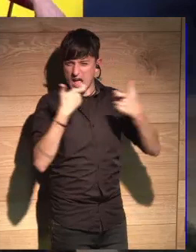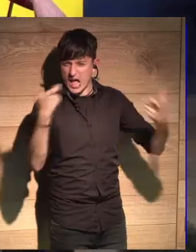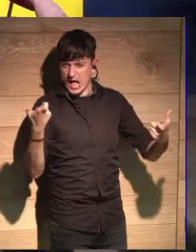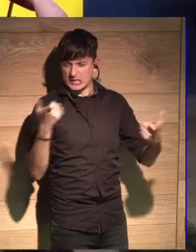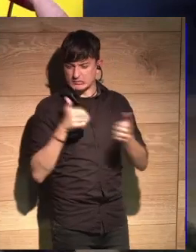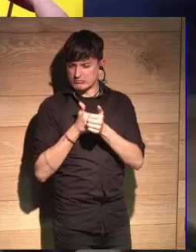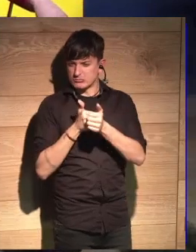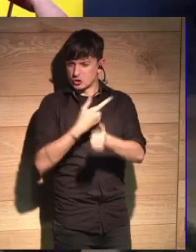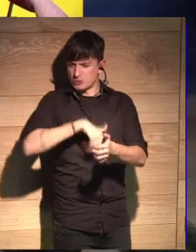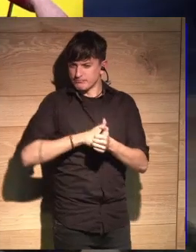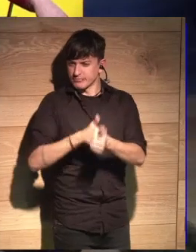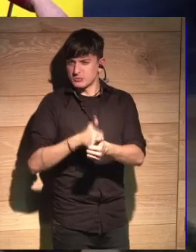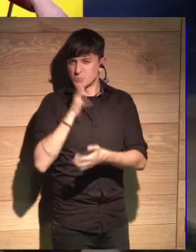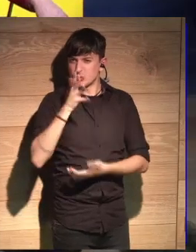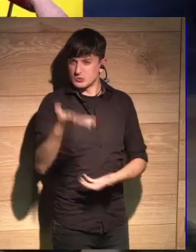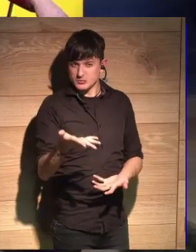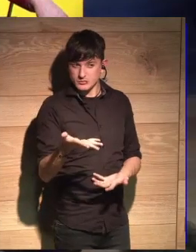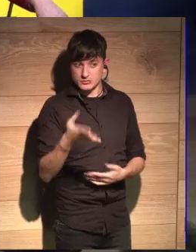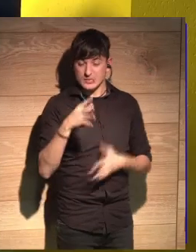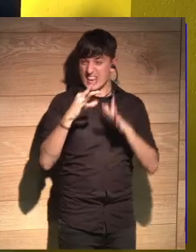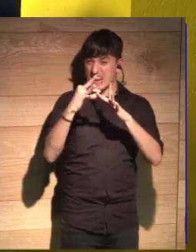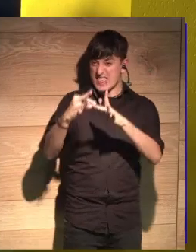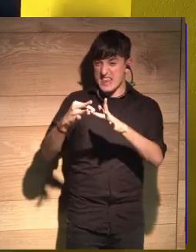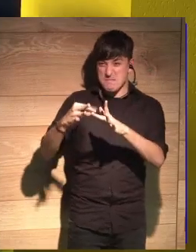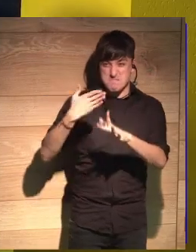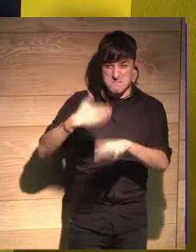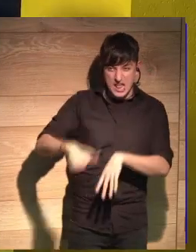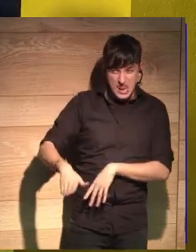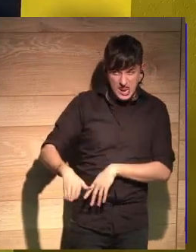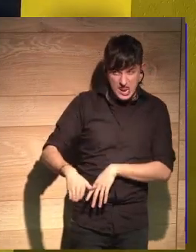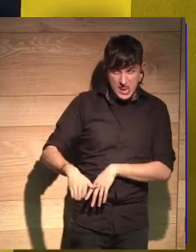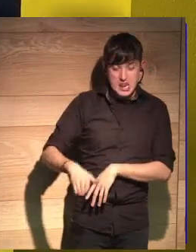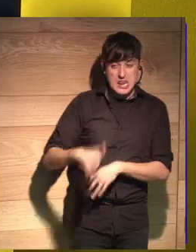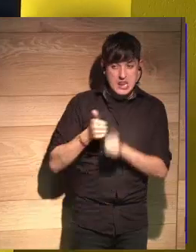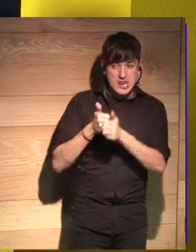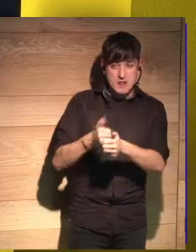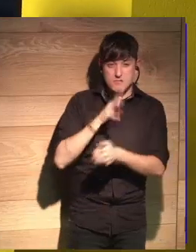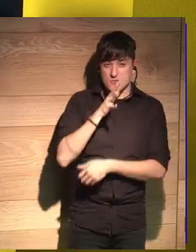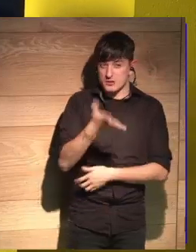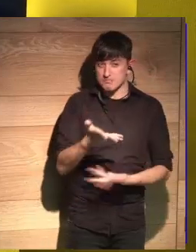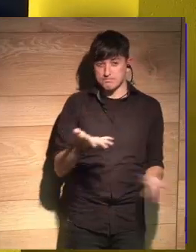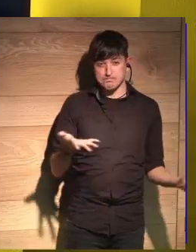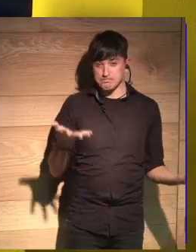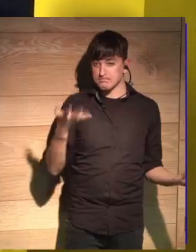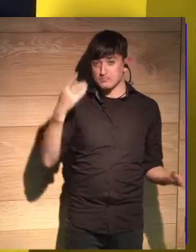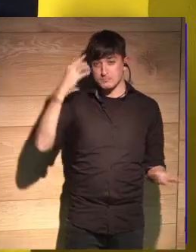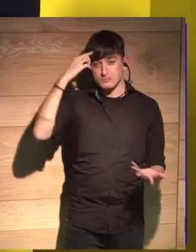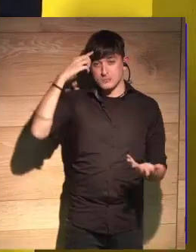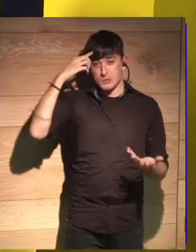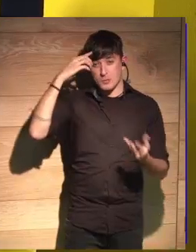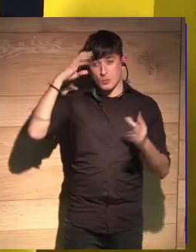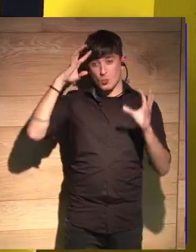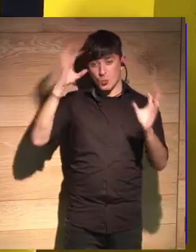Why do we follow bad leaders, for example? Bad judgment. Why did 49%